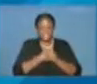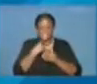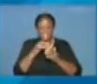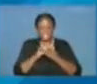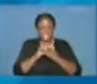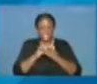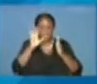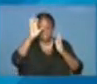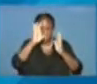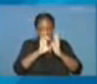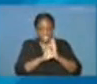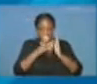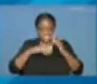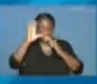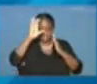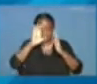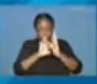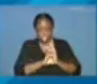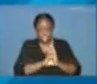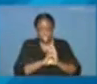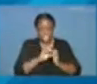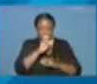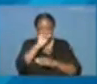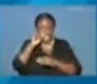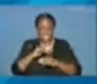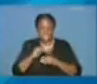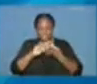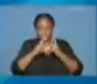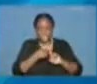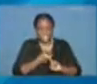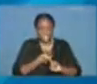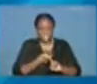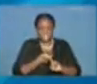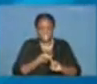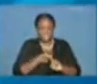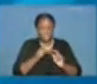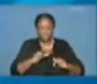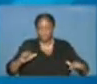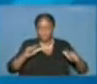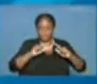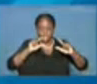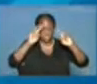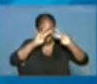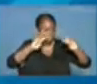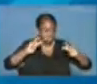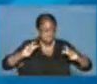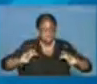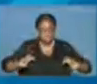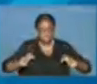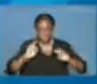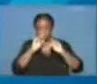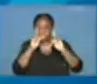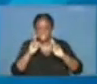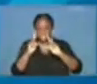by police over the weekend. Atlanta staff, family, friends, and the Coral Harbor community conducting a search. More questions